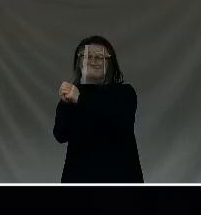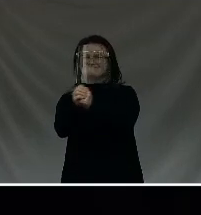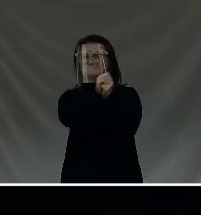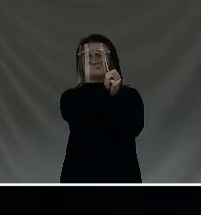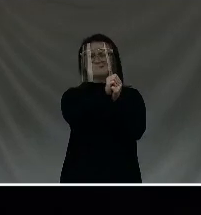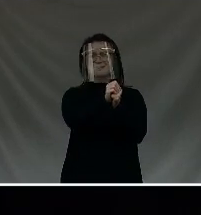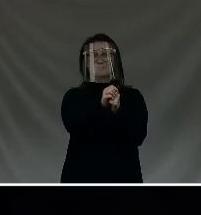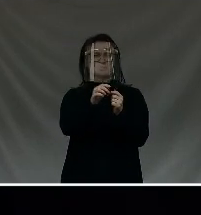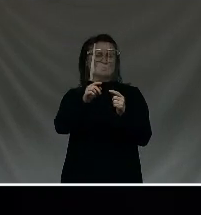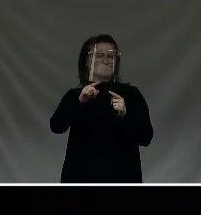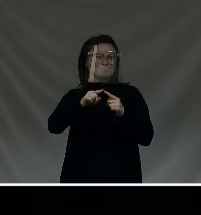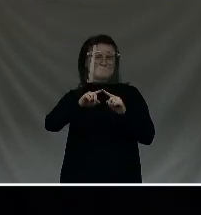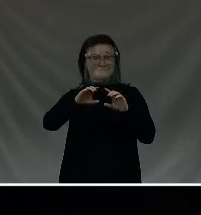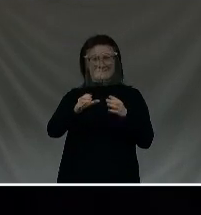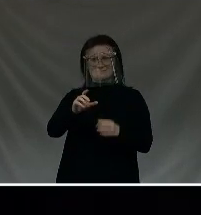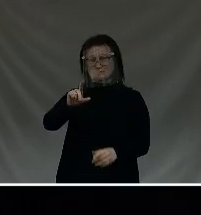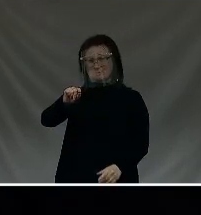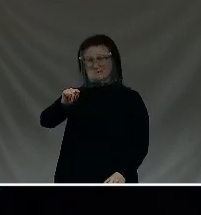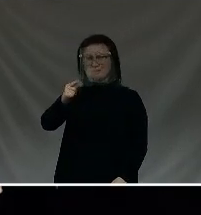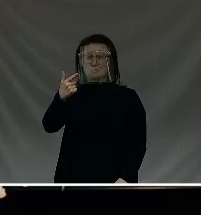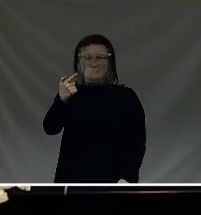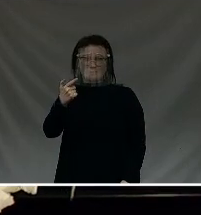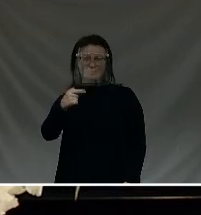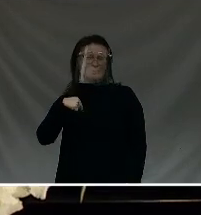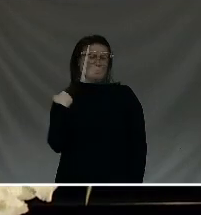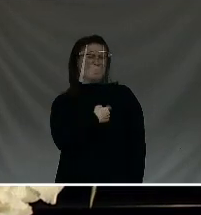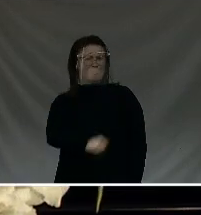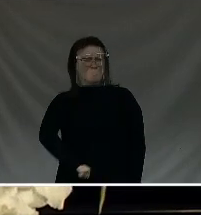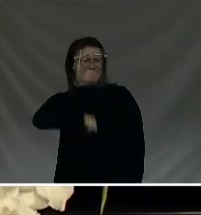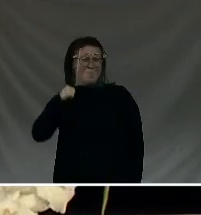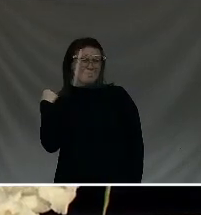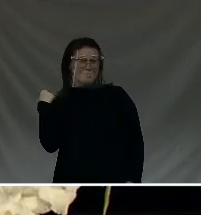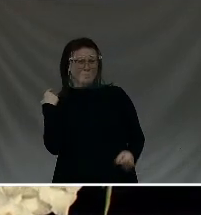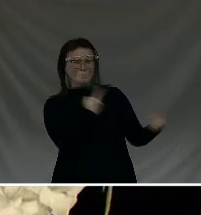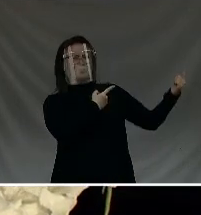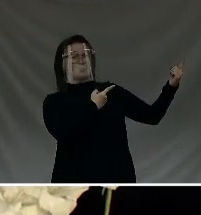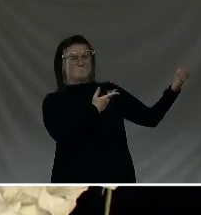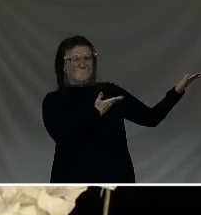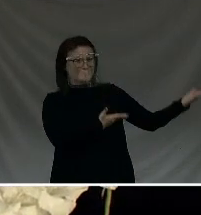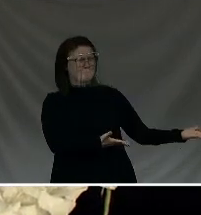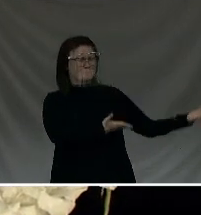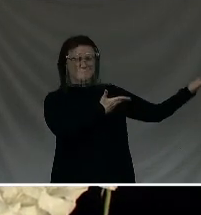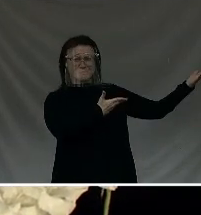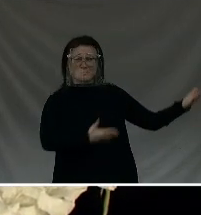Congratulations to the class of 2021. We are proud of you.